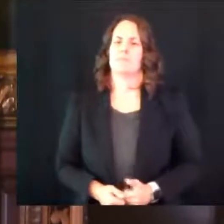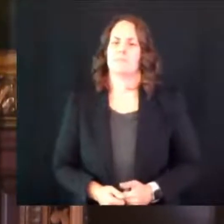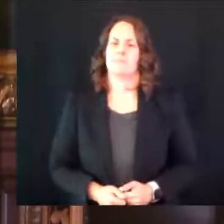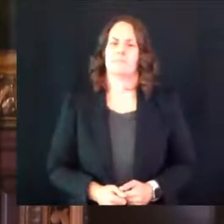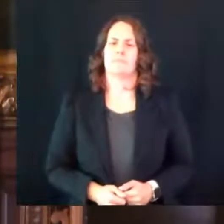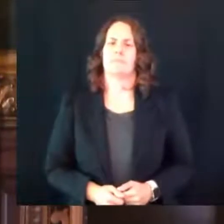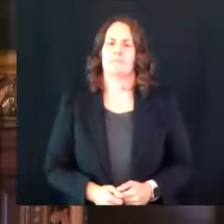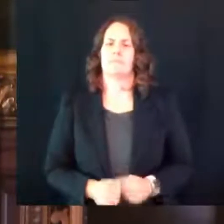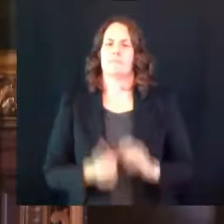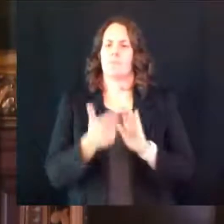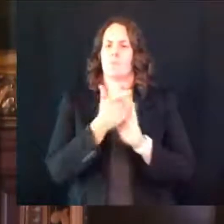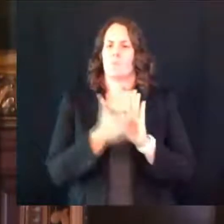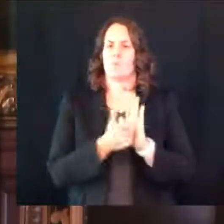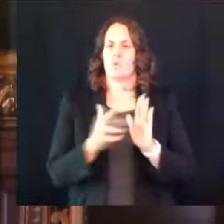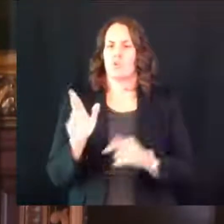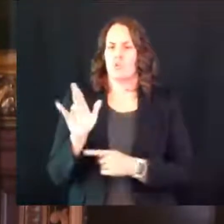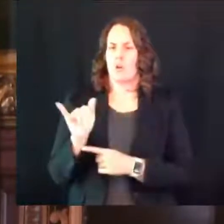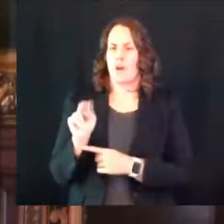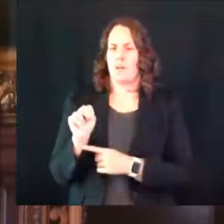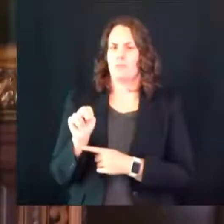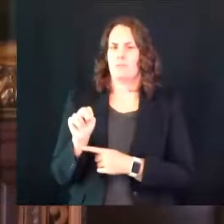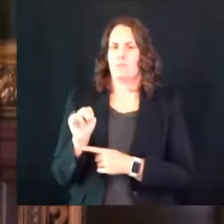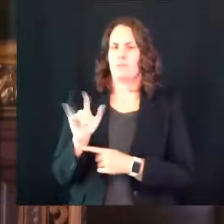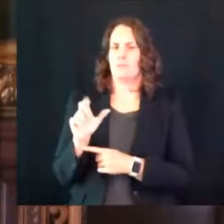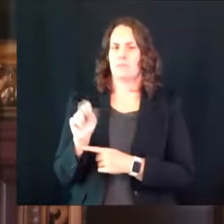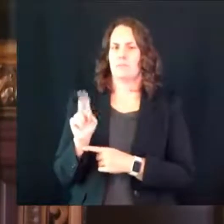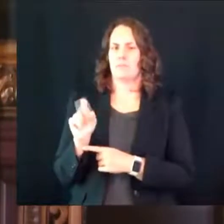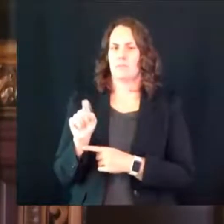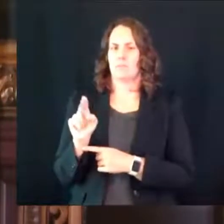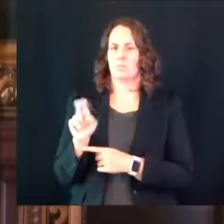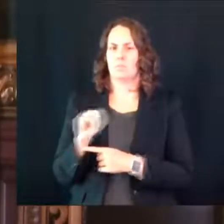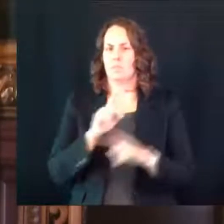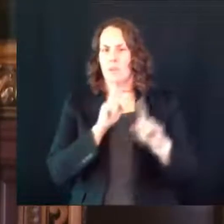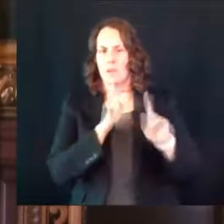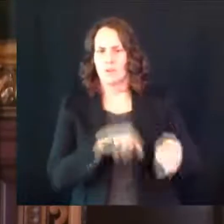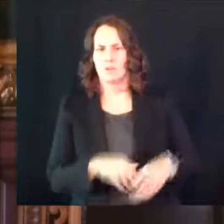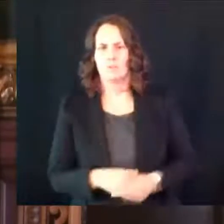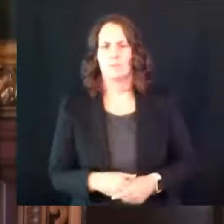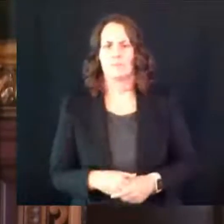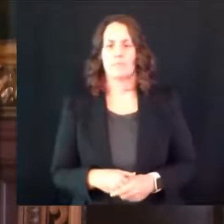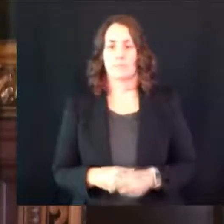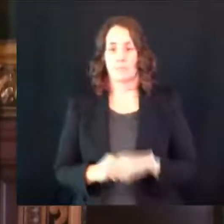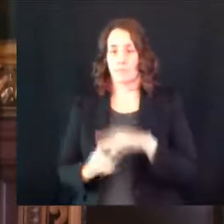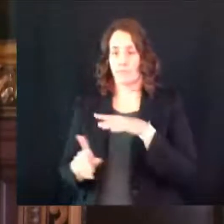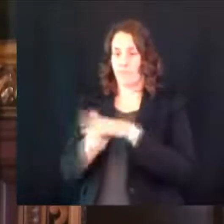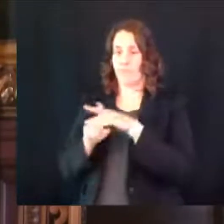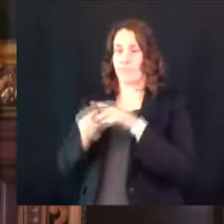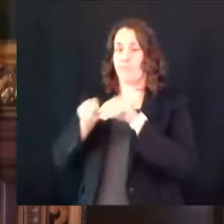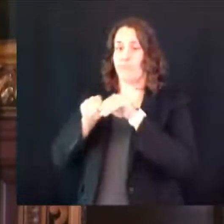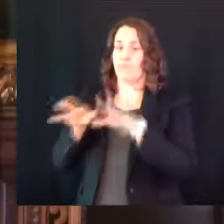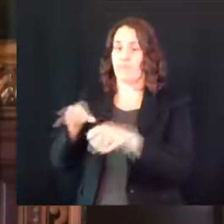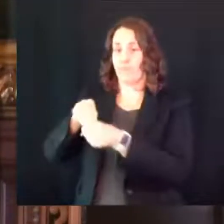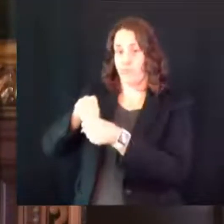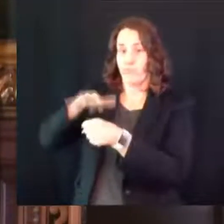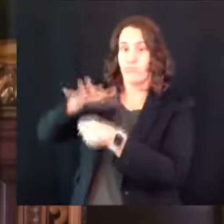significant number of outbreaks, especially in northeastern Wisconsin, it's very imperative that people do the right thing, that they do